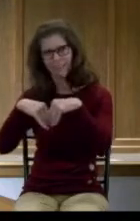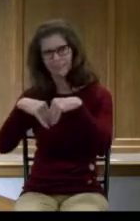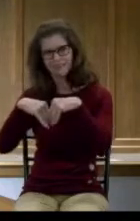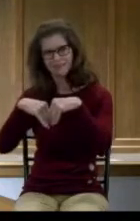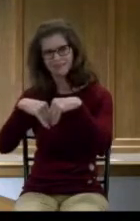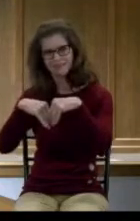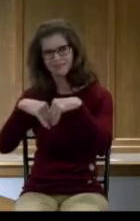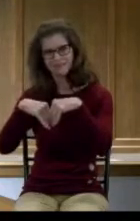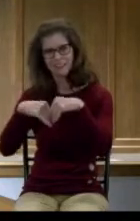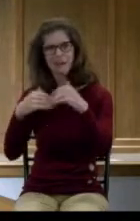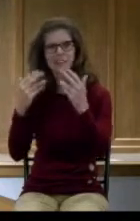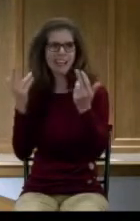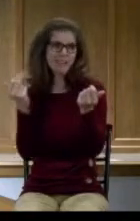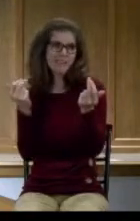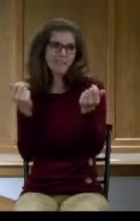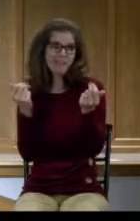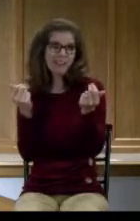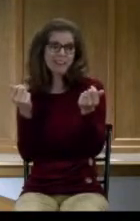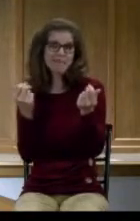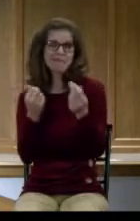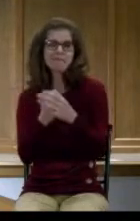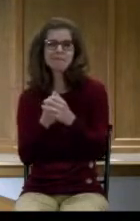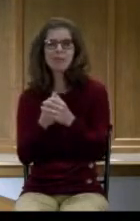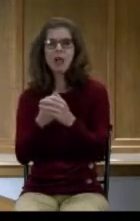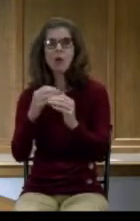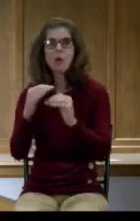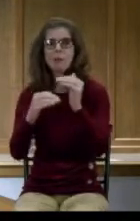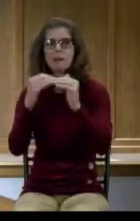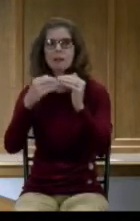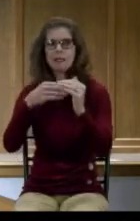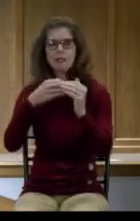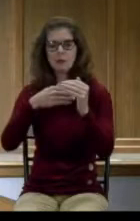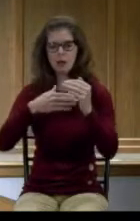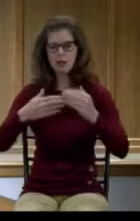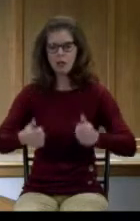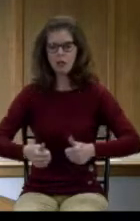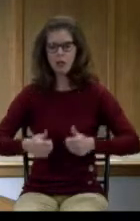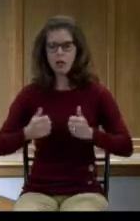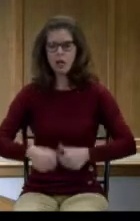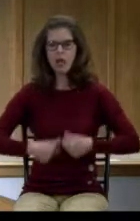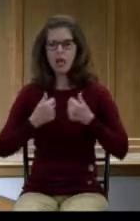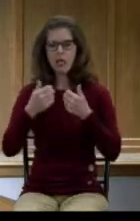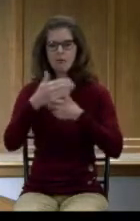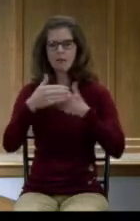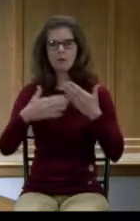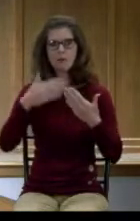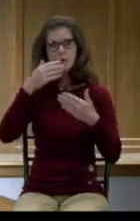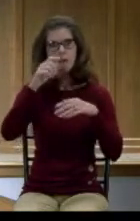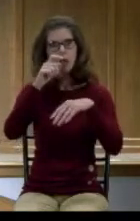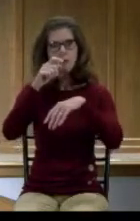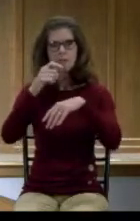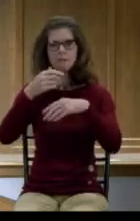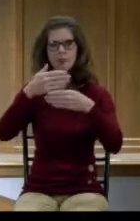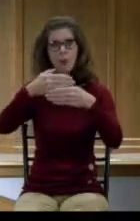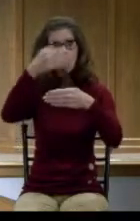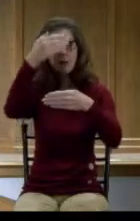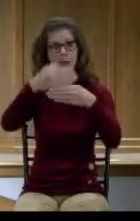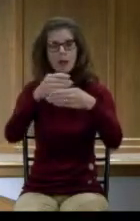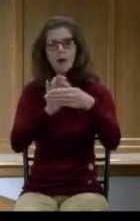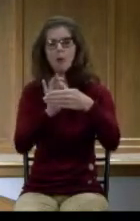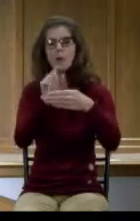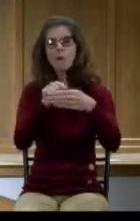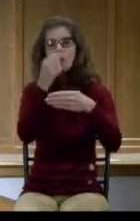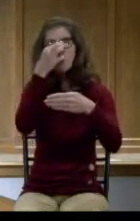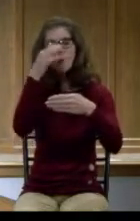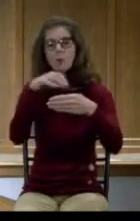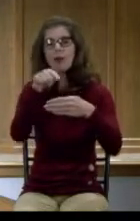actually found it very funny because we built him right by our living room window on purpose so that we could just look out whenever we